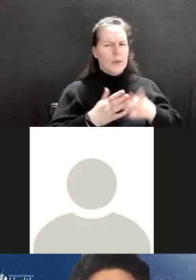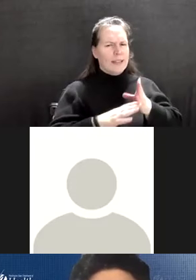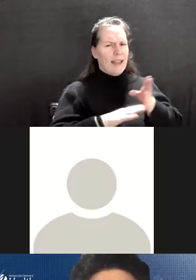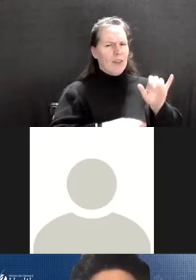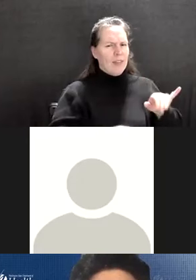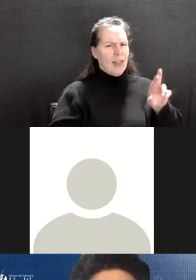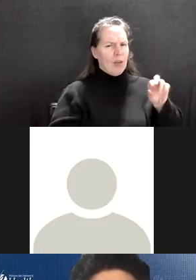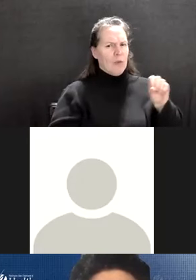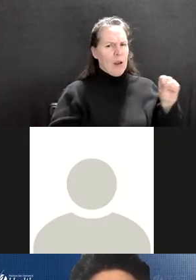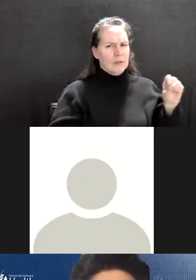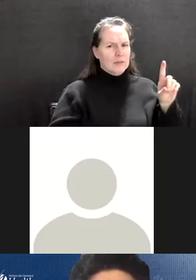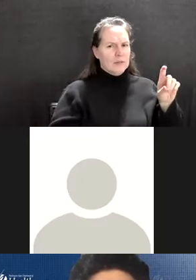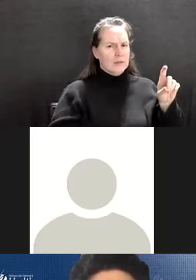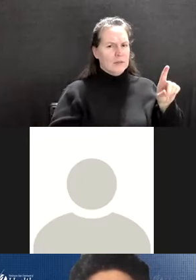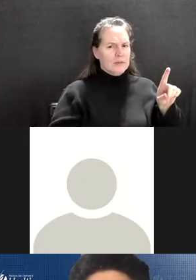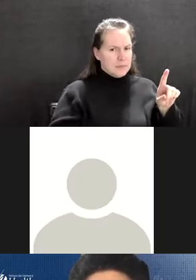Ross?